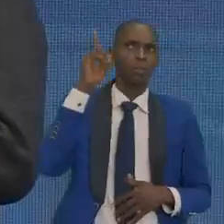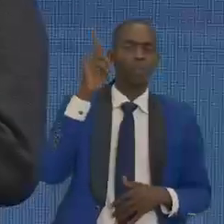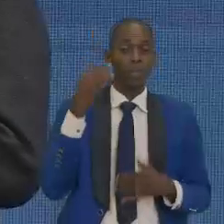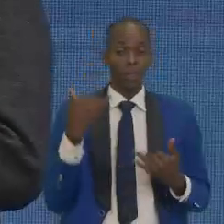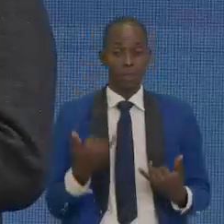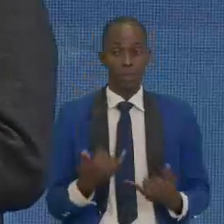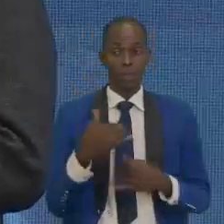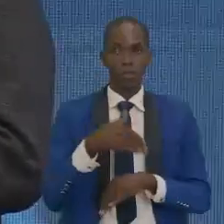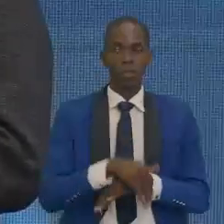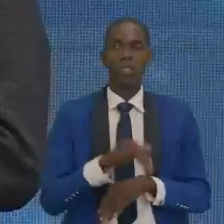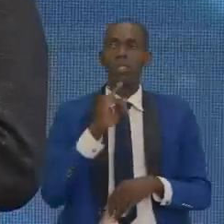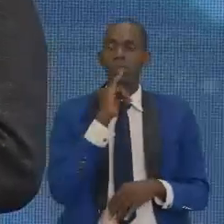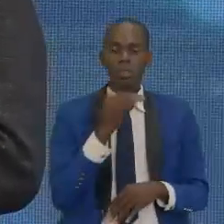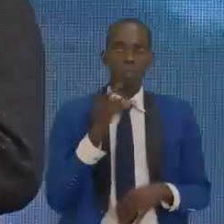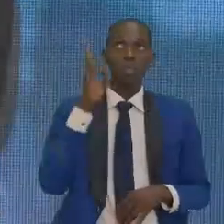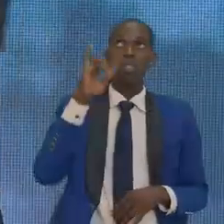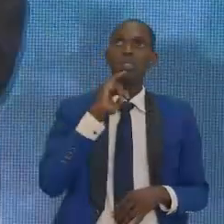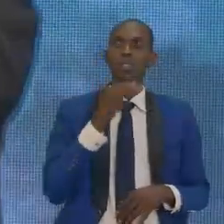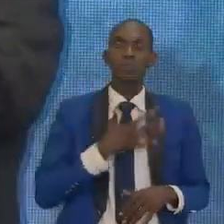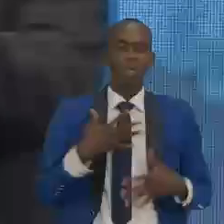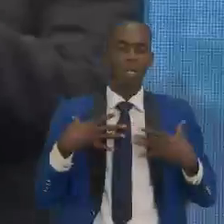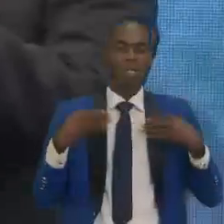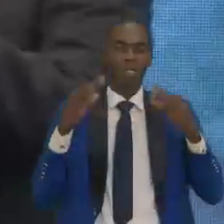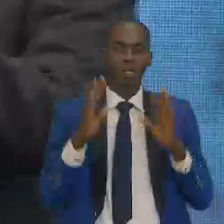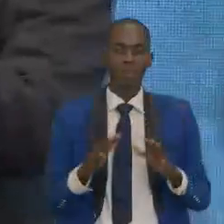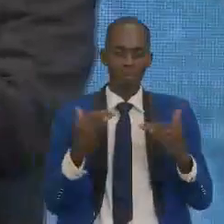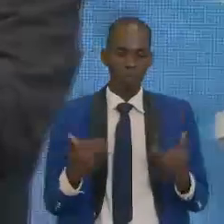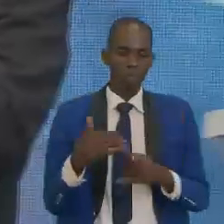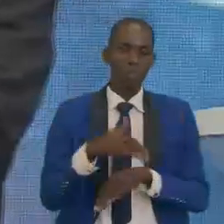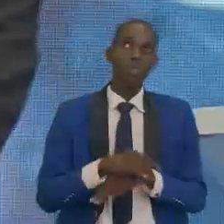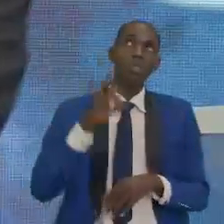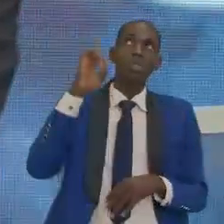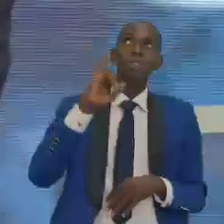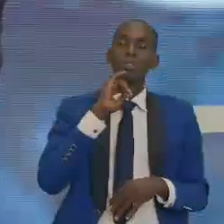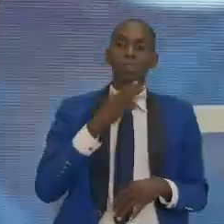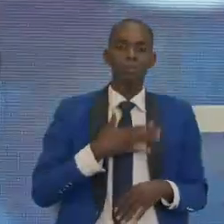Tonight is my healer. Tonight is my deliverer.